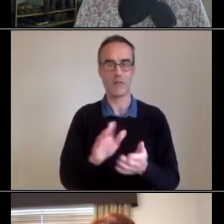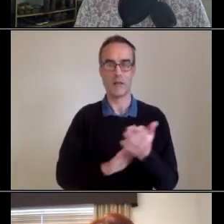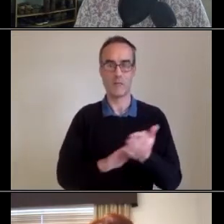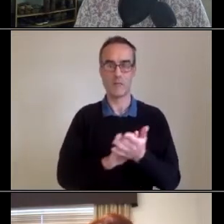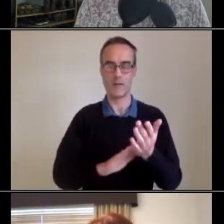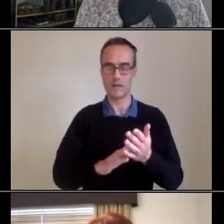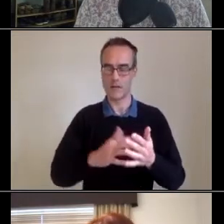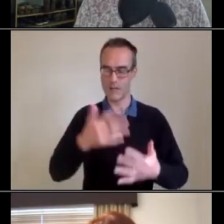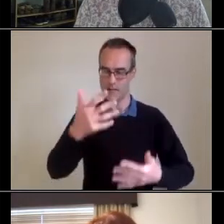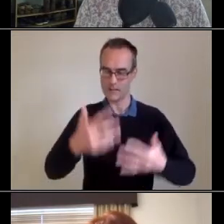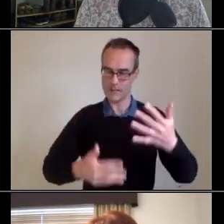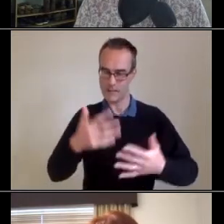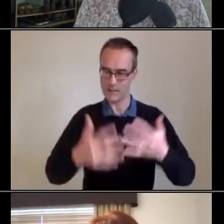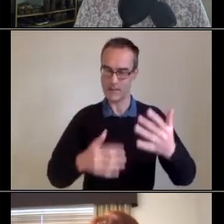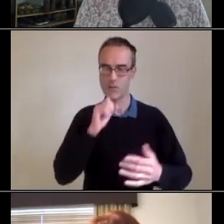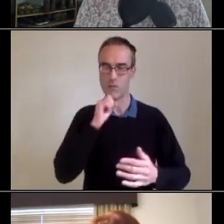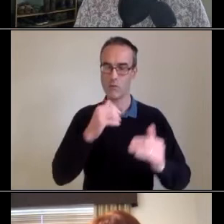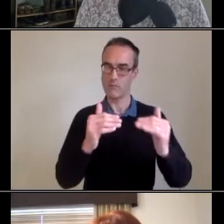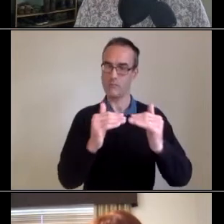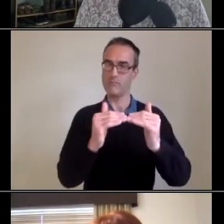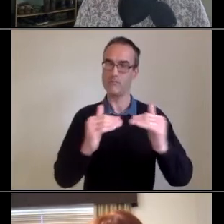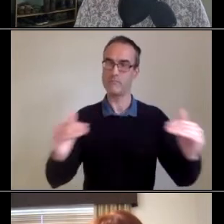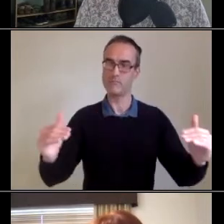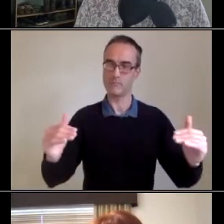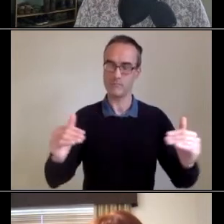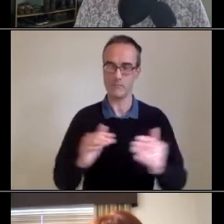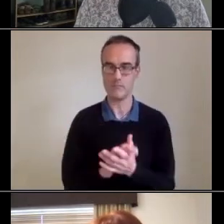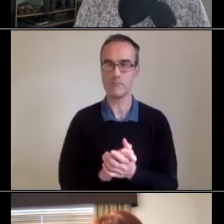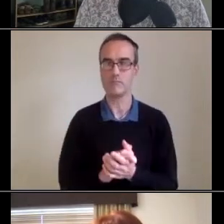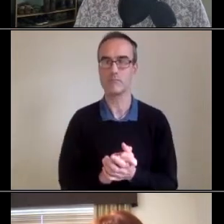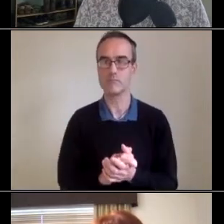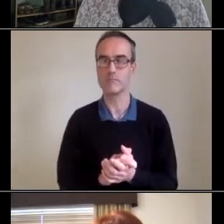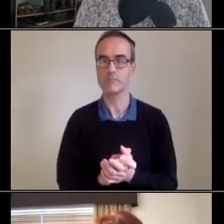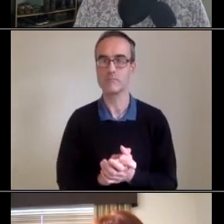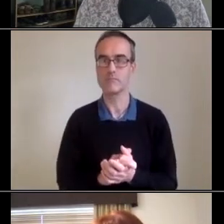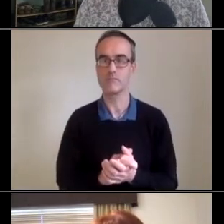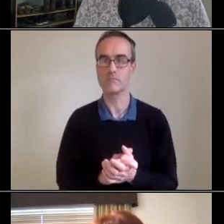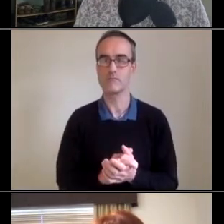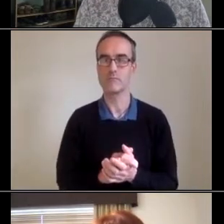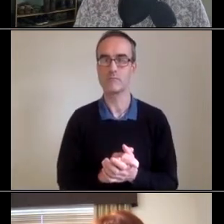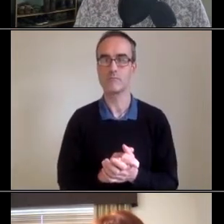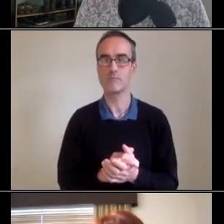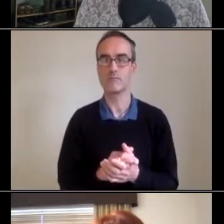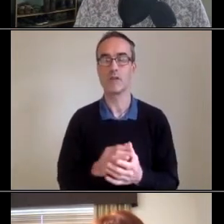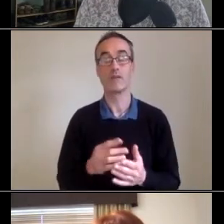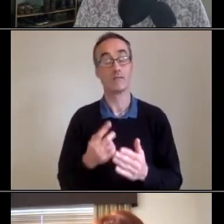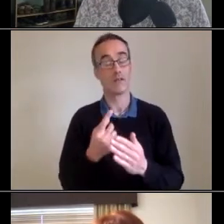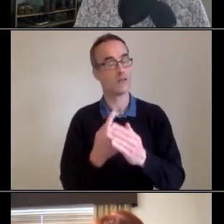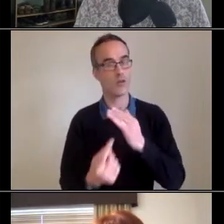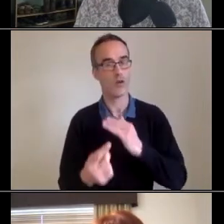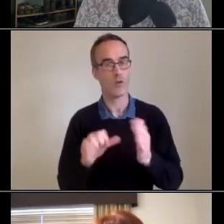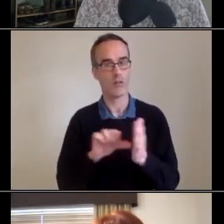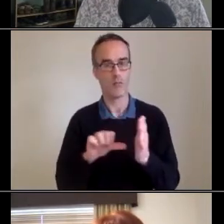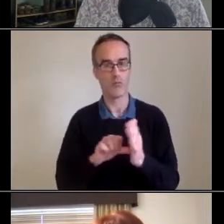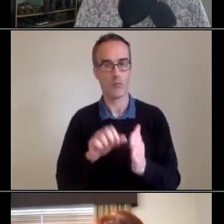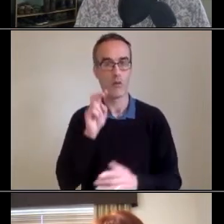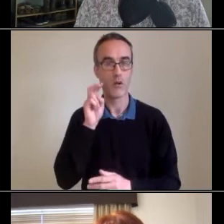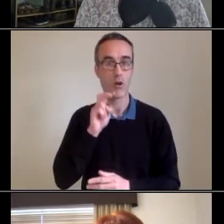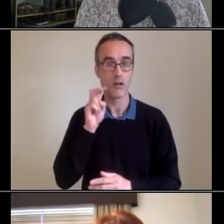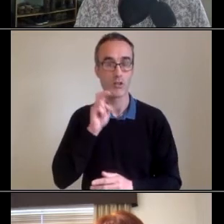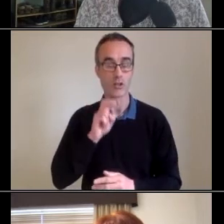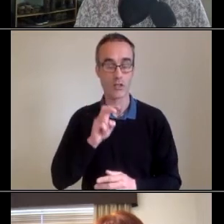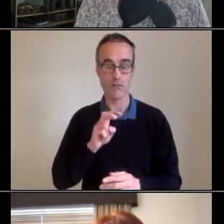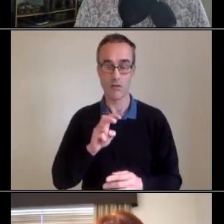statement, because the issue in Nigeria is not only in Nigeria, it's across the